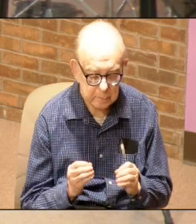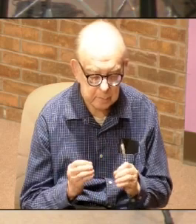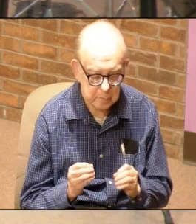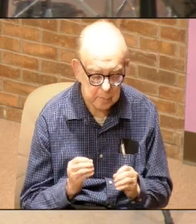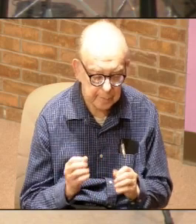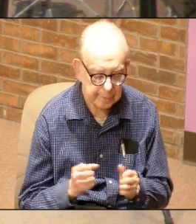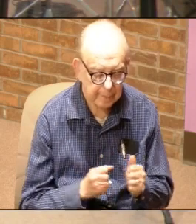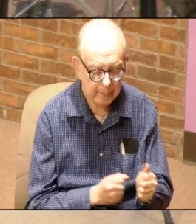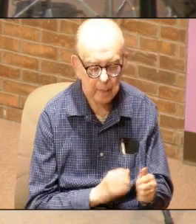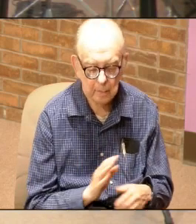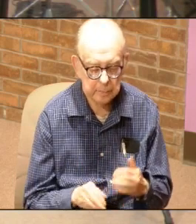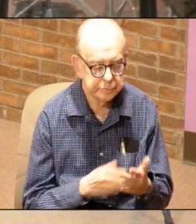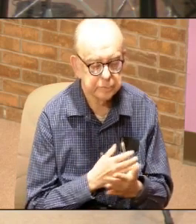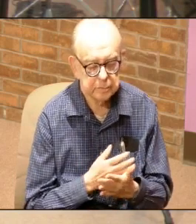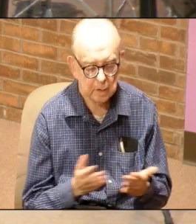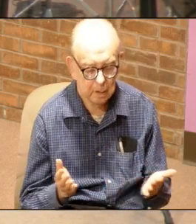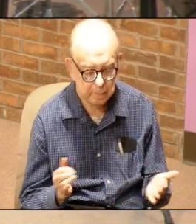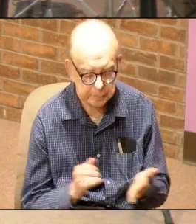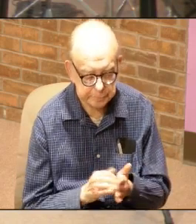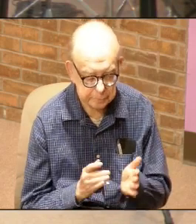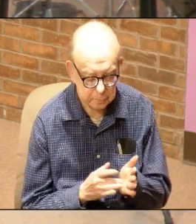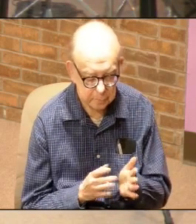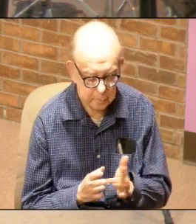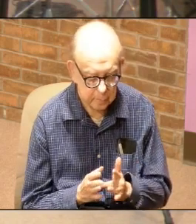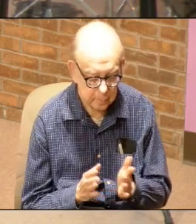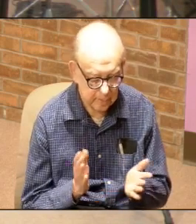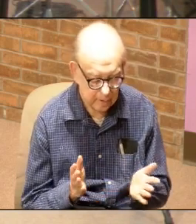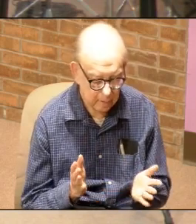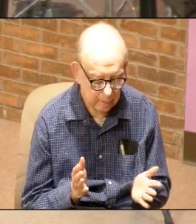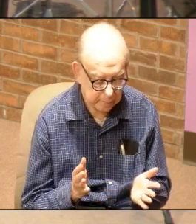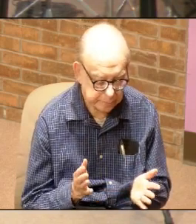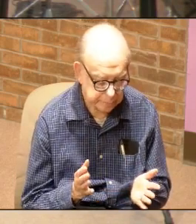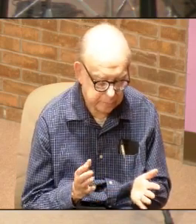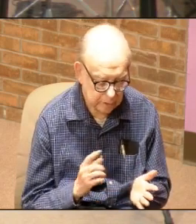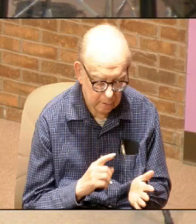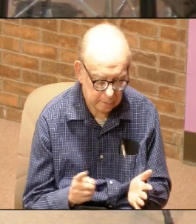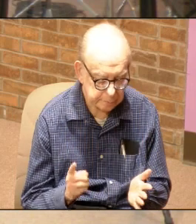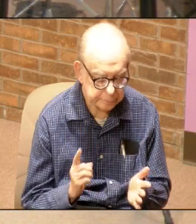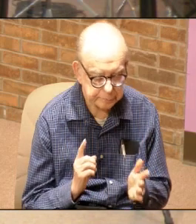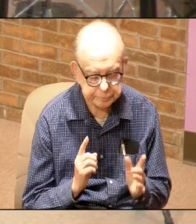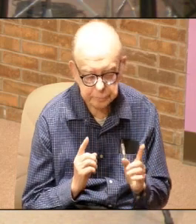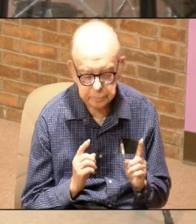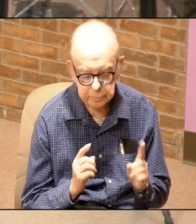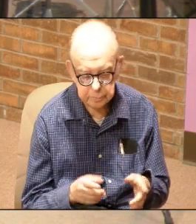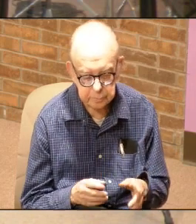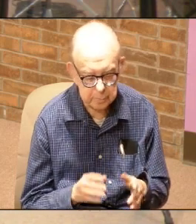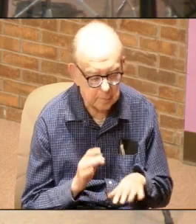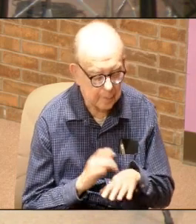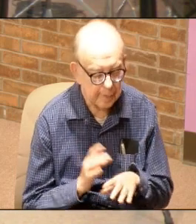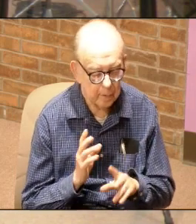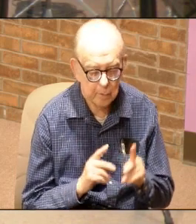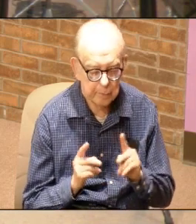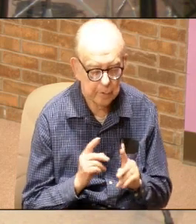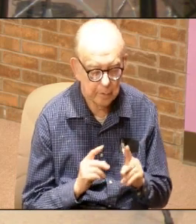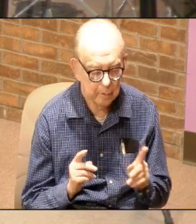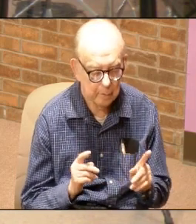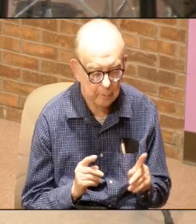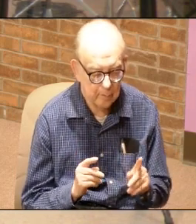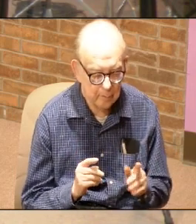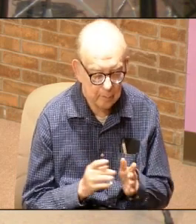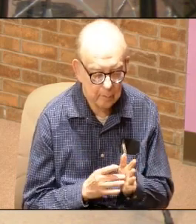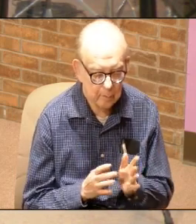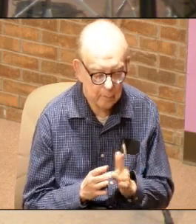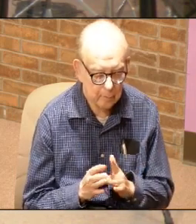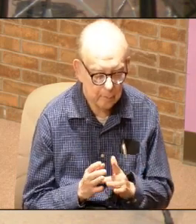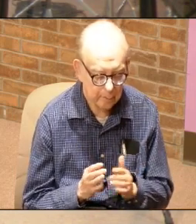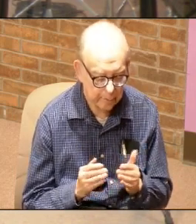of the apostles and all of this stuff that Jesus had taught them to do. So they're going out there reaching people all over. So